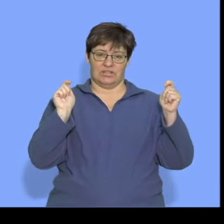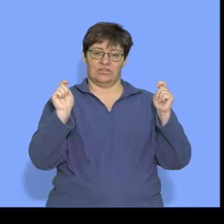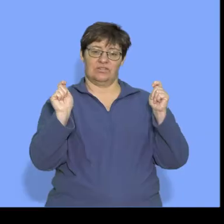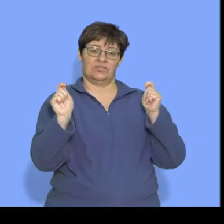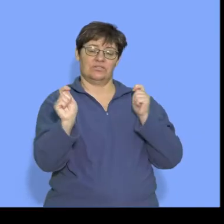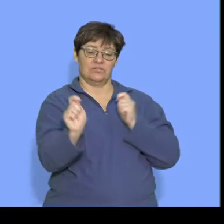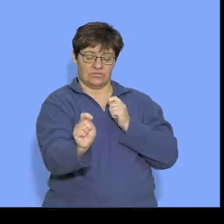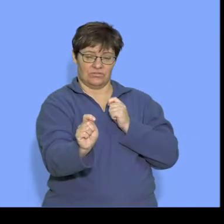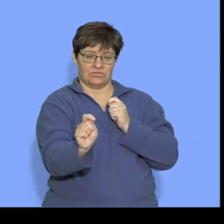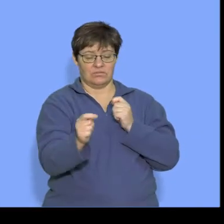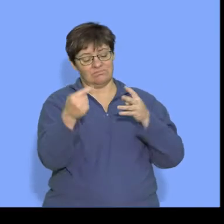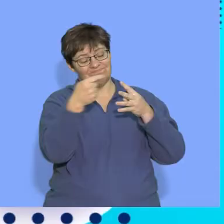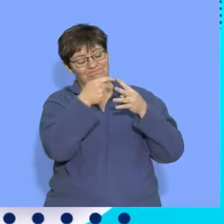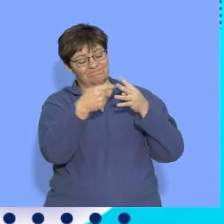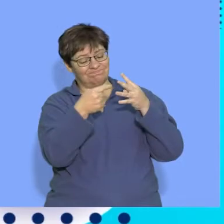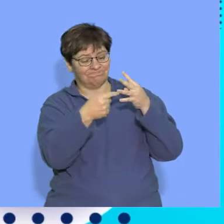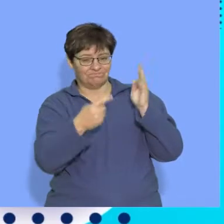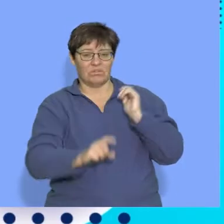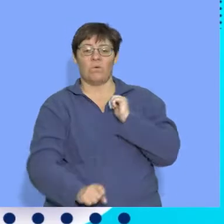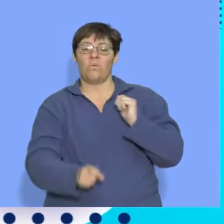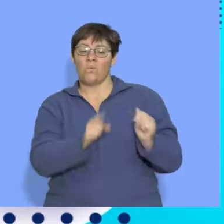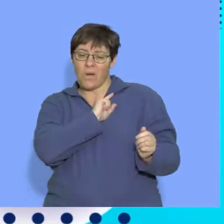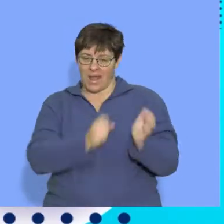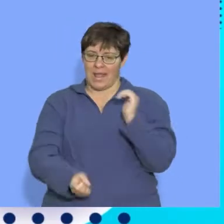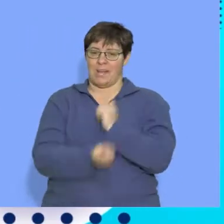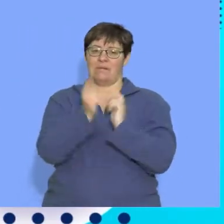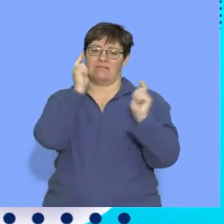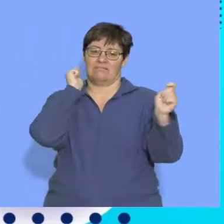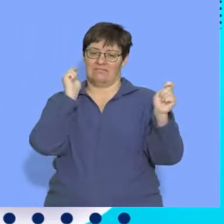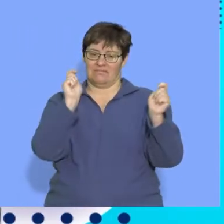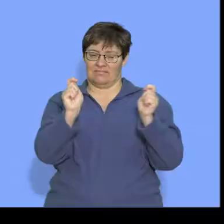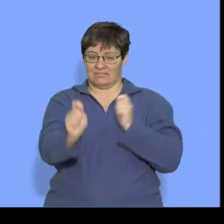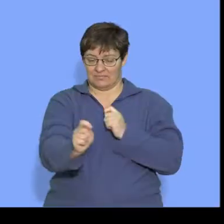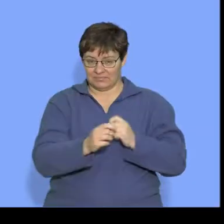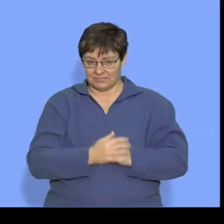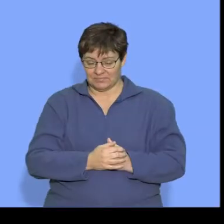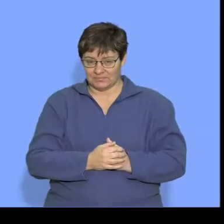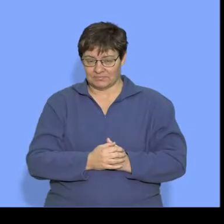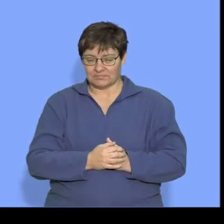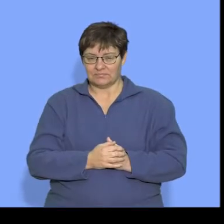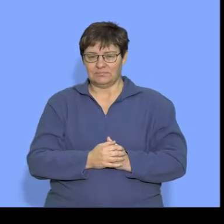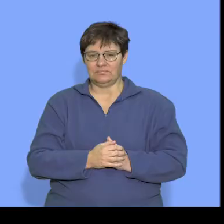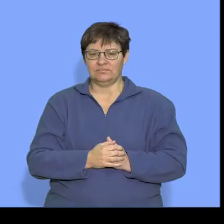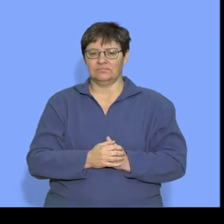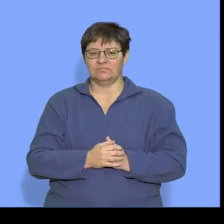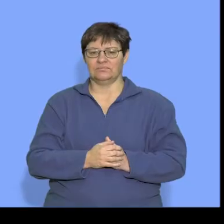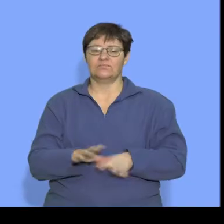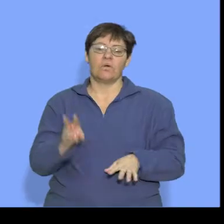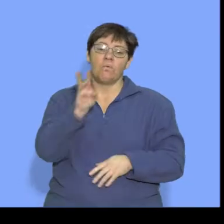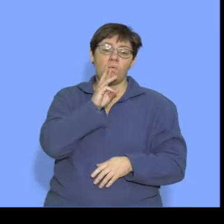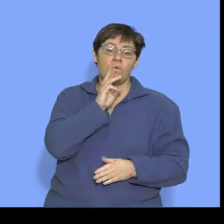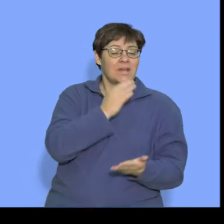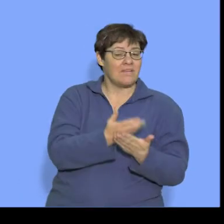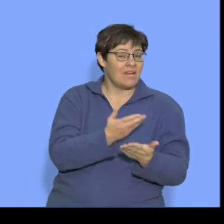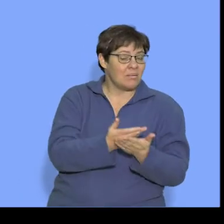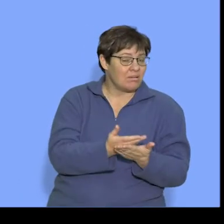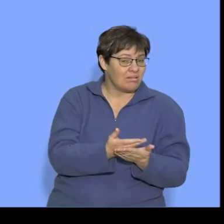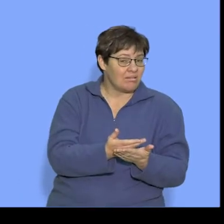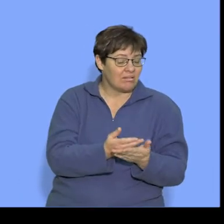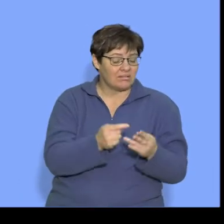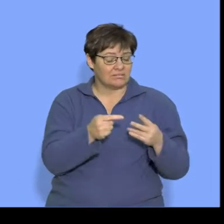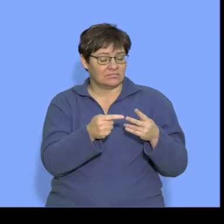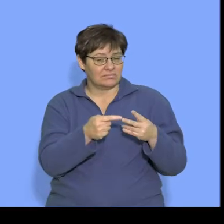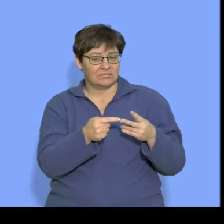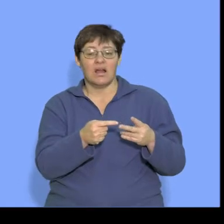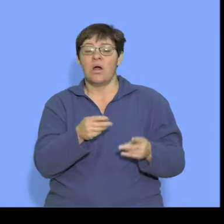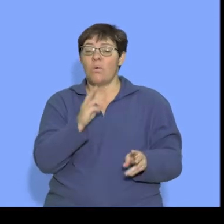then look at the factors that have caused the change in the atmosphere and the climate. We also look at water availability and water quality